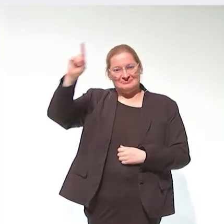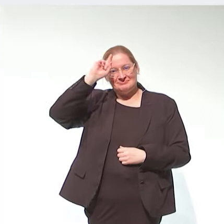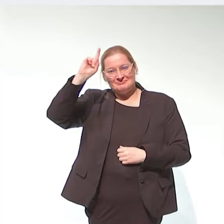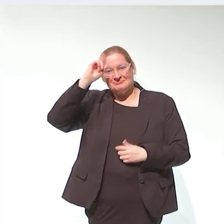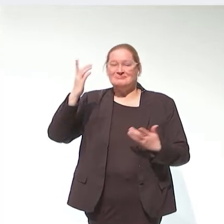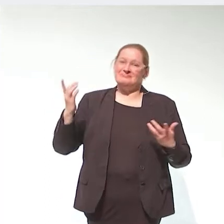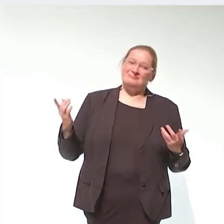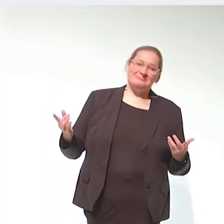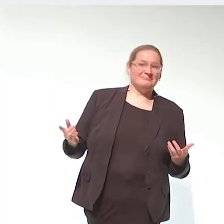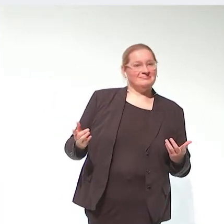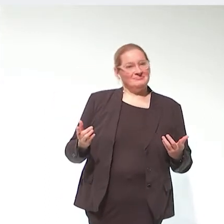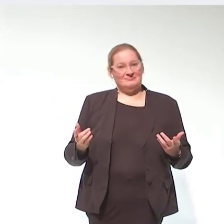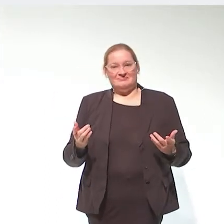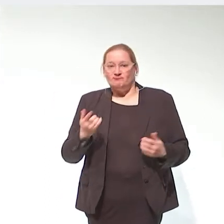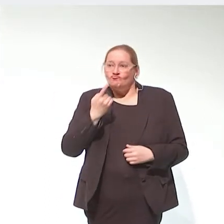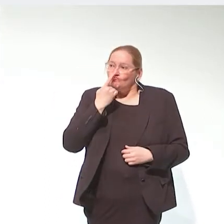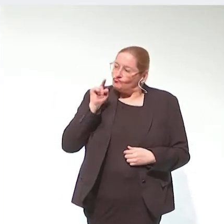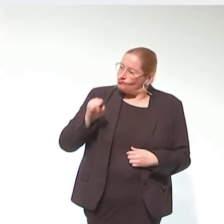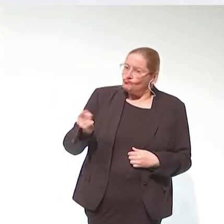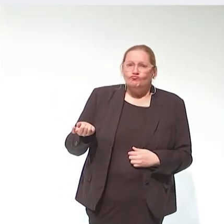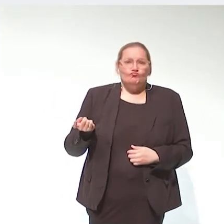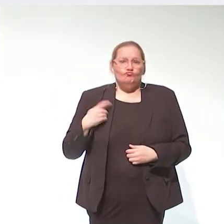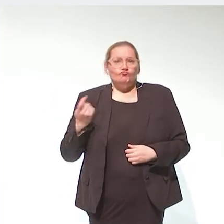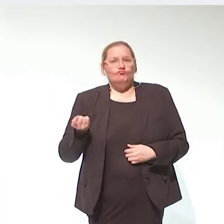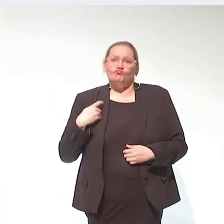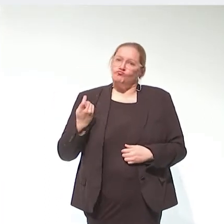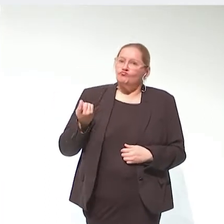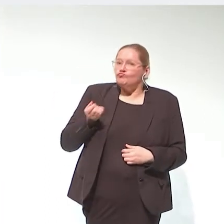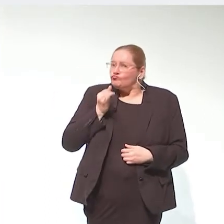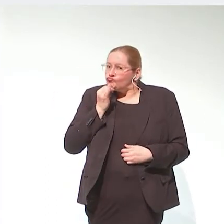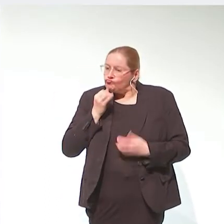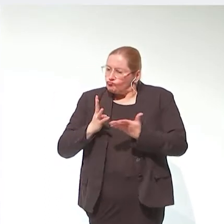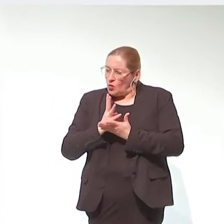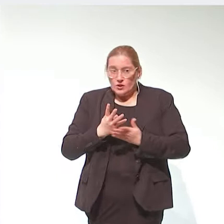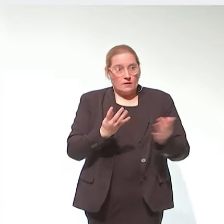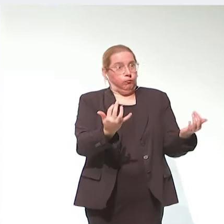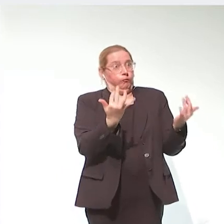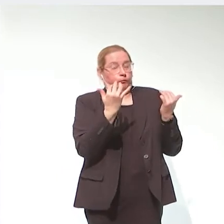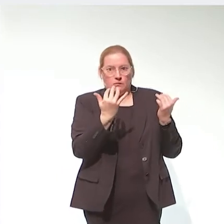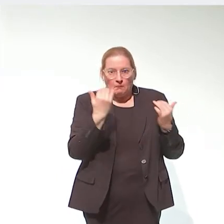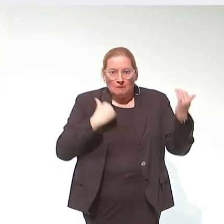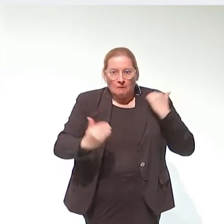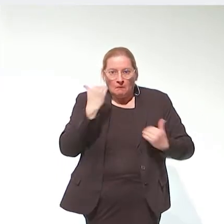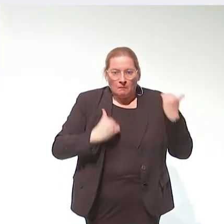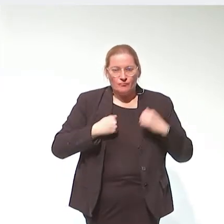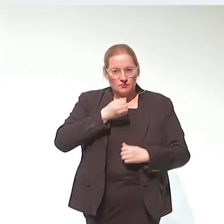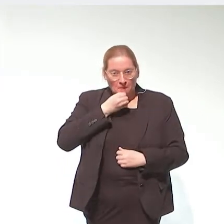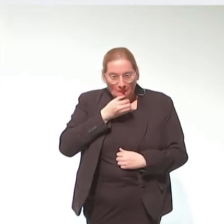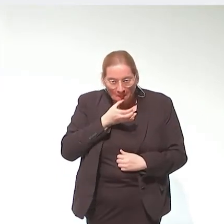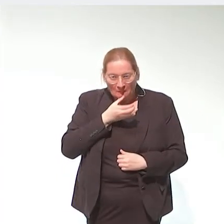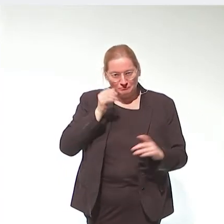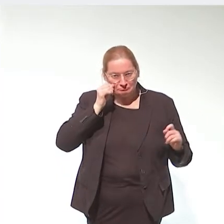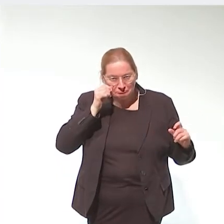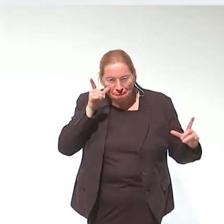us. And this subgroup will start working very fast because we do have additional support to